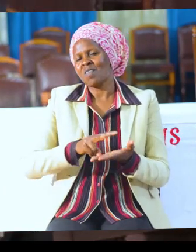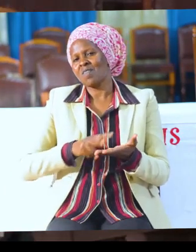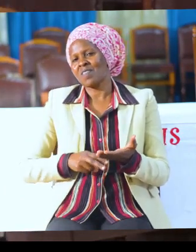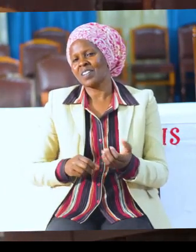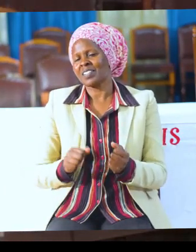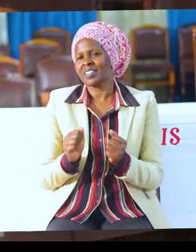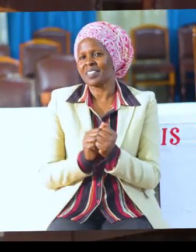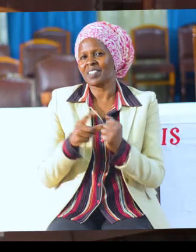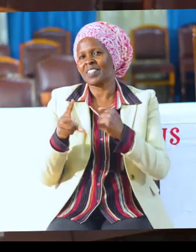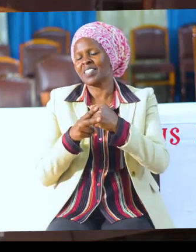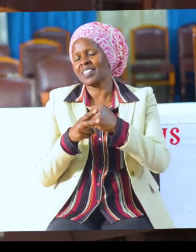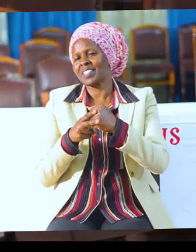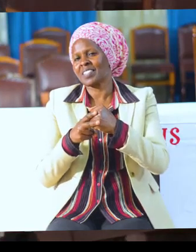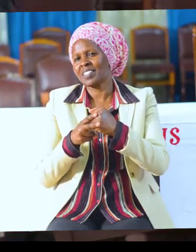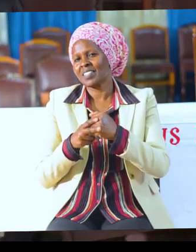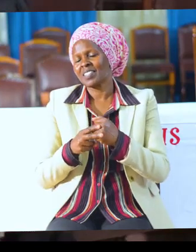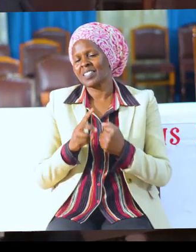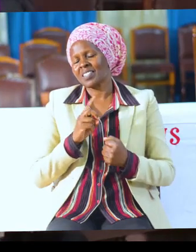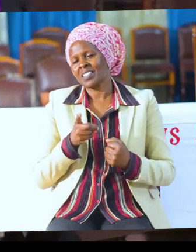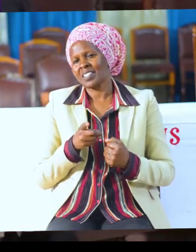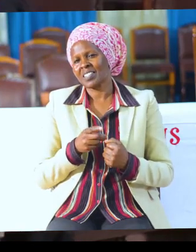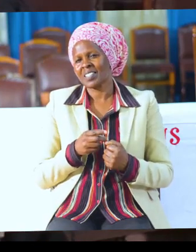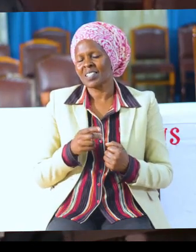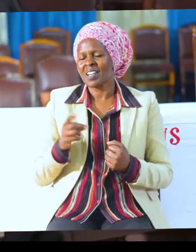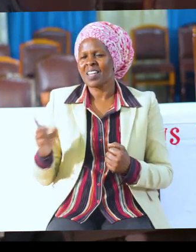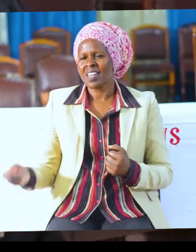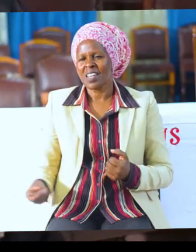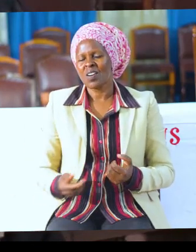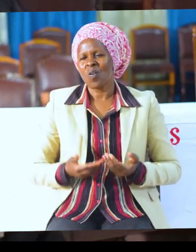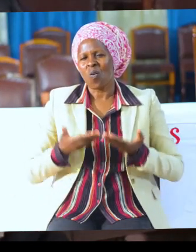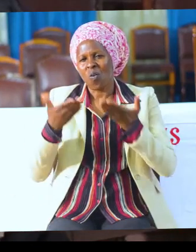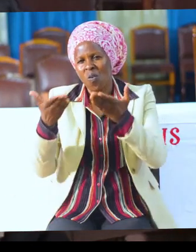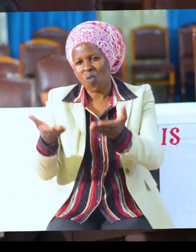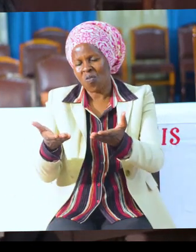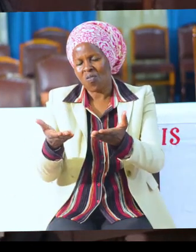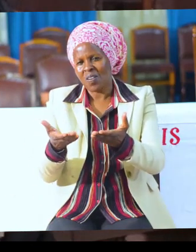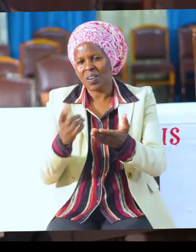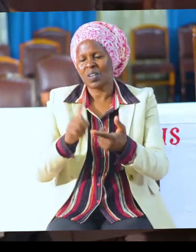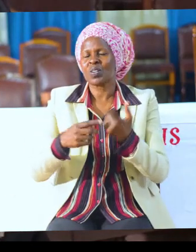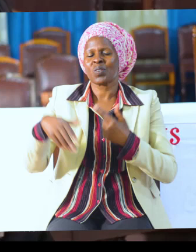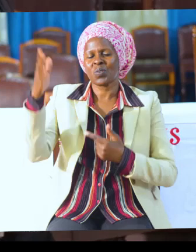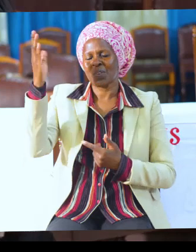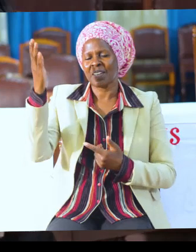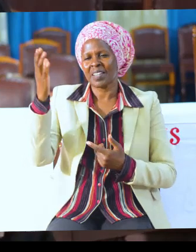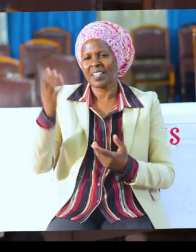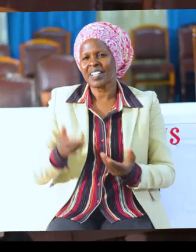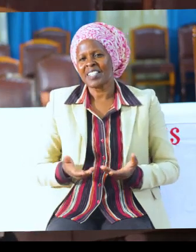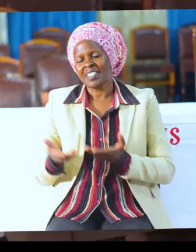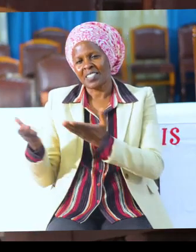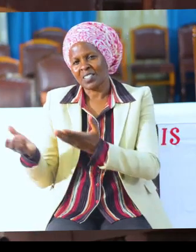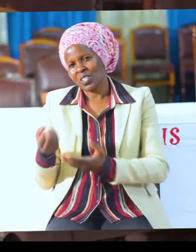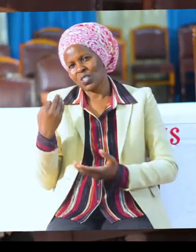17 of the same psalm says, I will offer to thee the sacrifice of